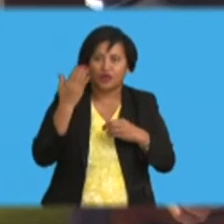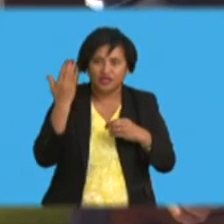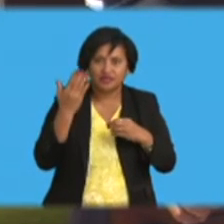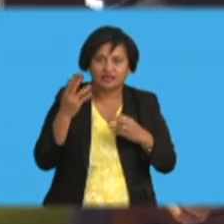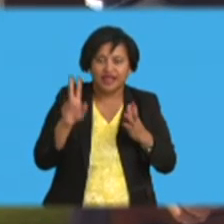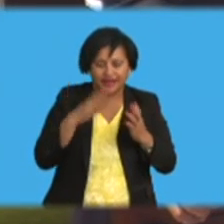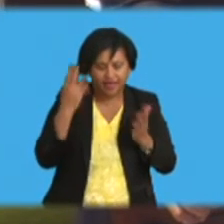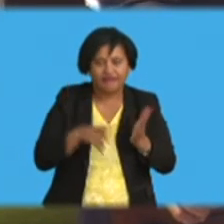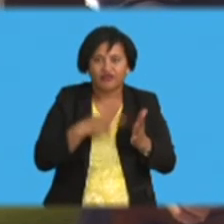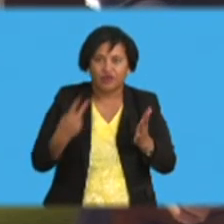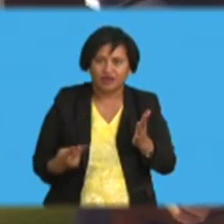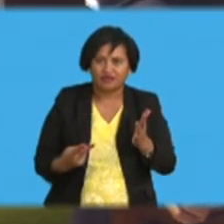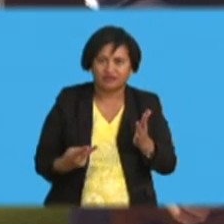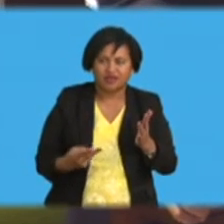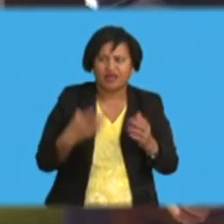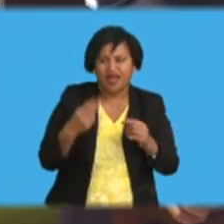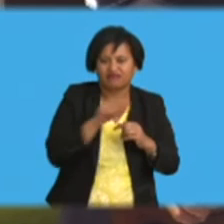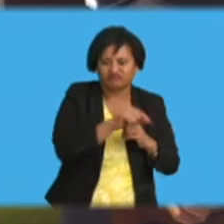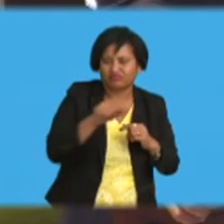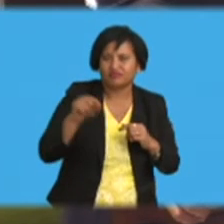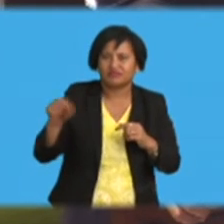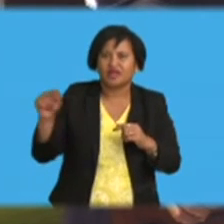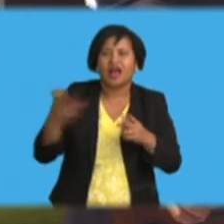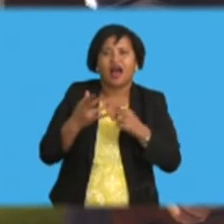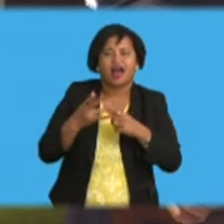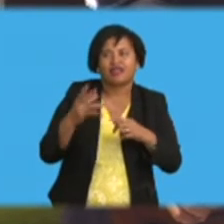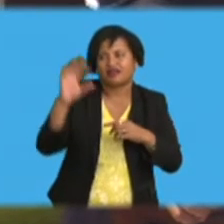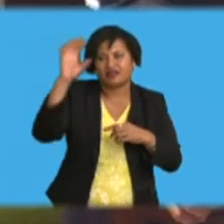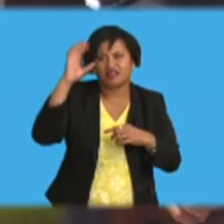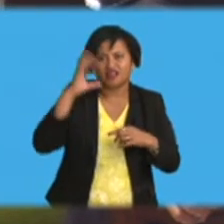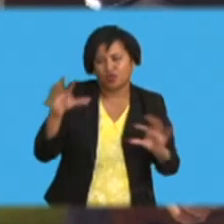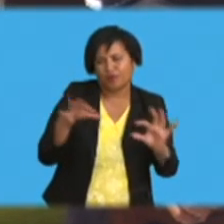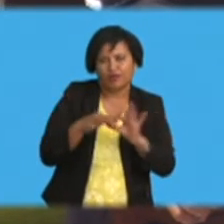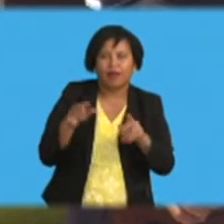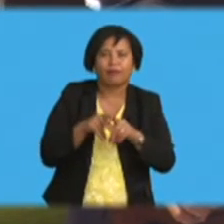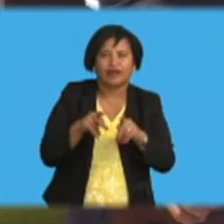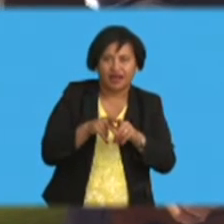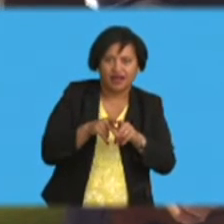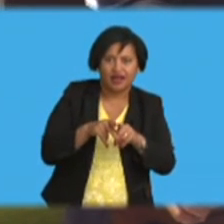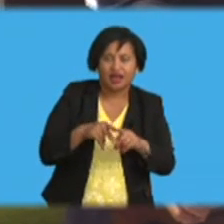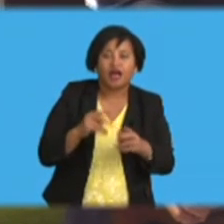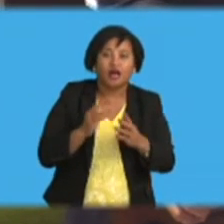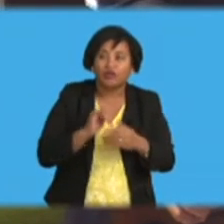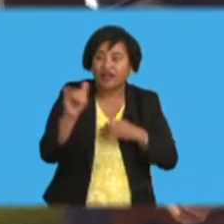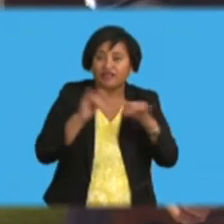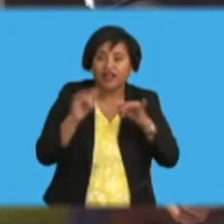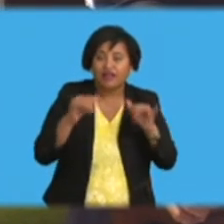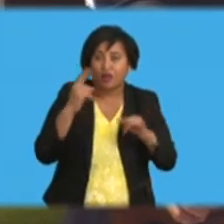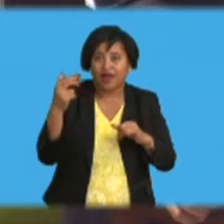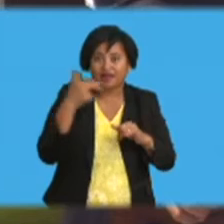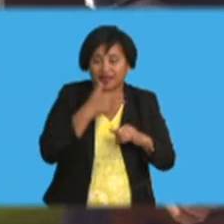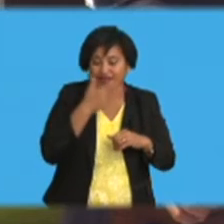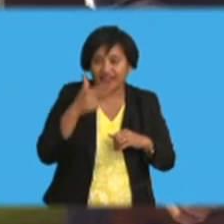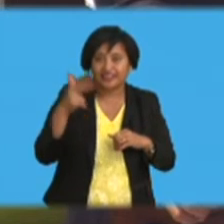Vanuatu. As a result, Fiji Airways and Fiji Link now serve 108 destinations in 17 countries. Madam Speaker,